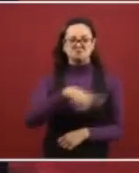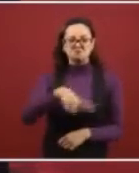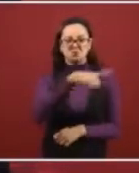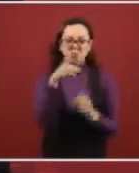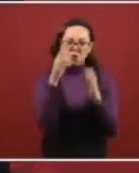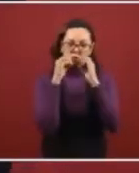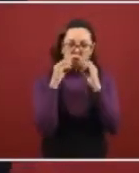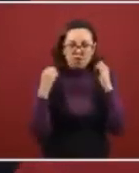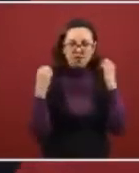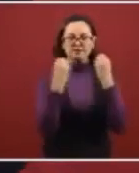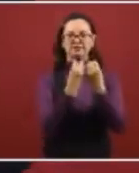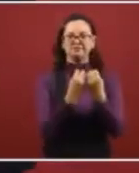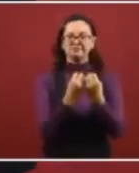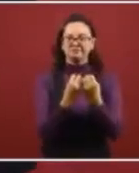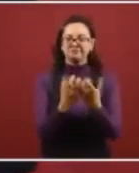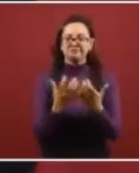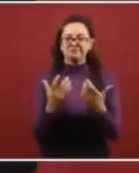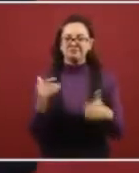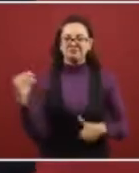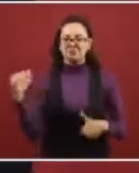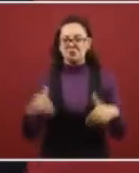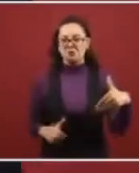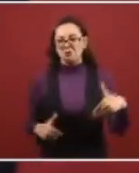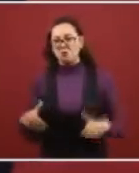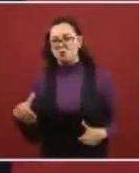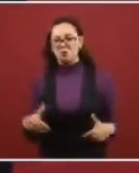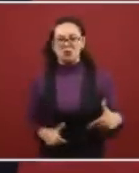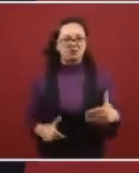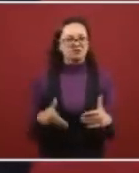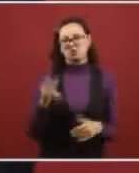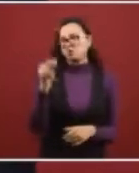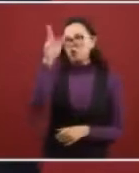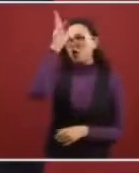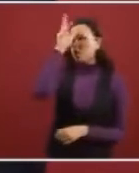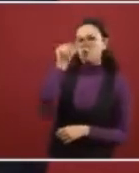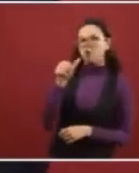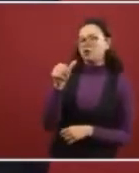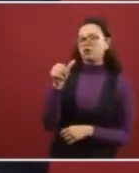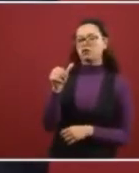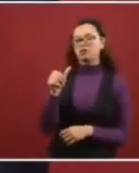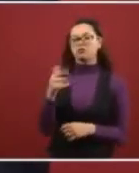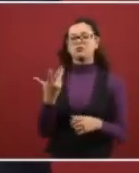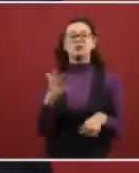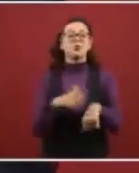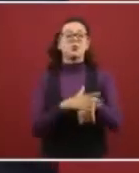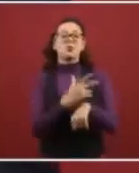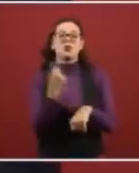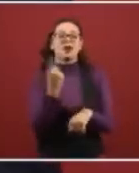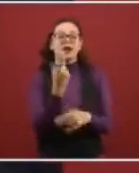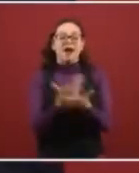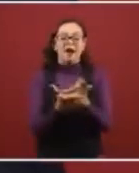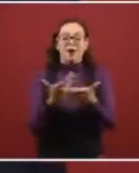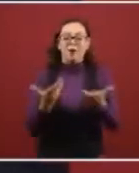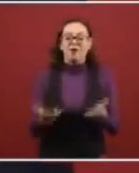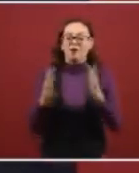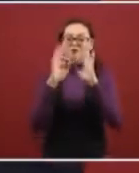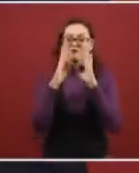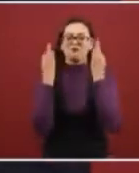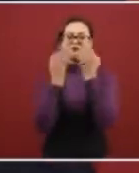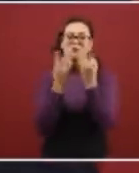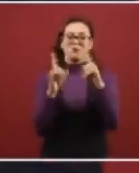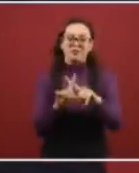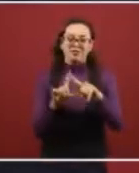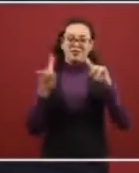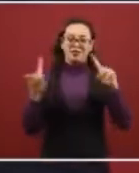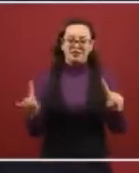Of certain organizations. No están conformes con el método. They're not happy with the